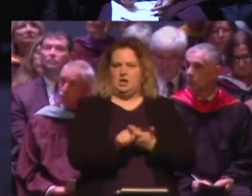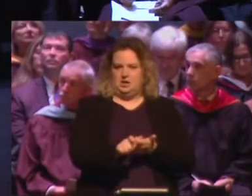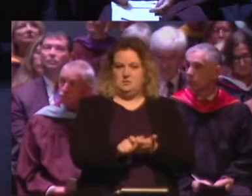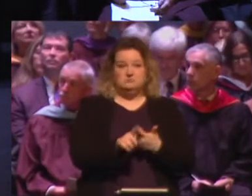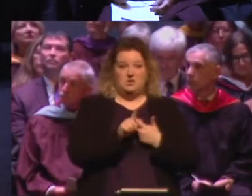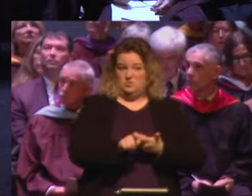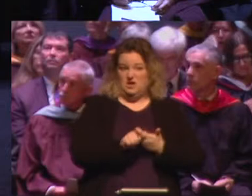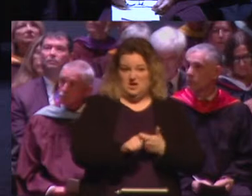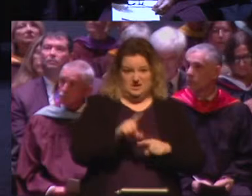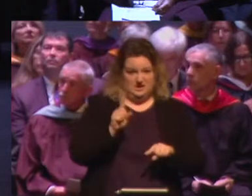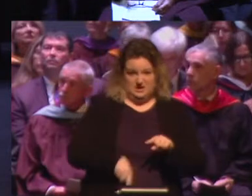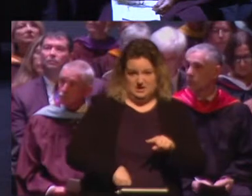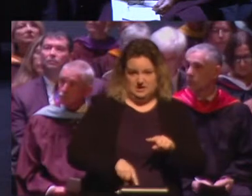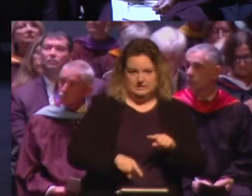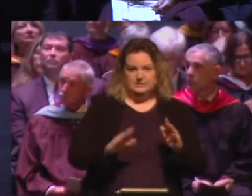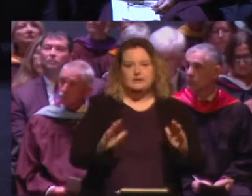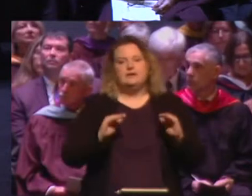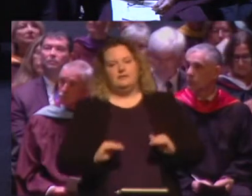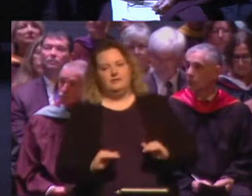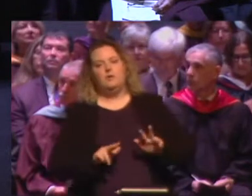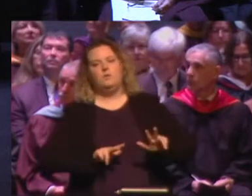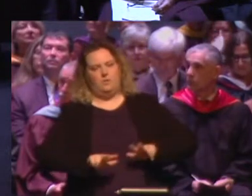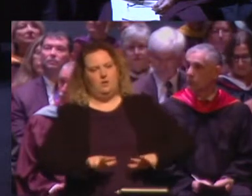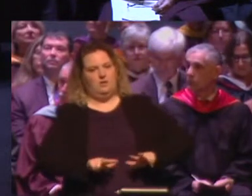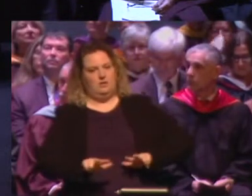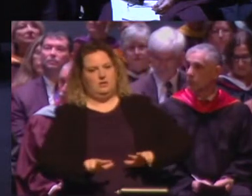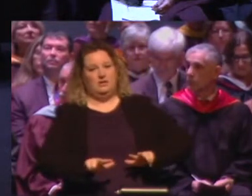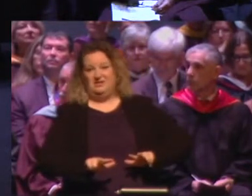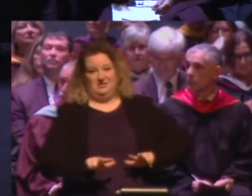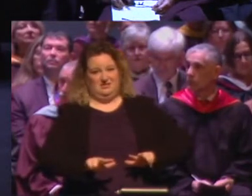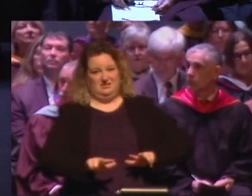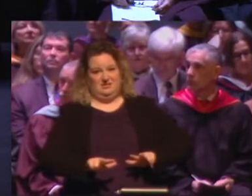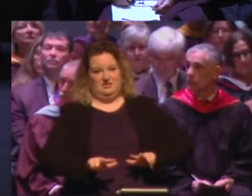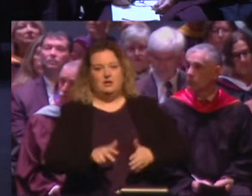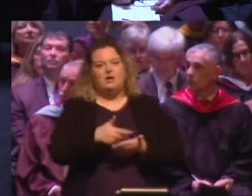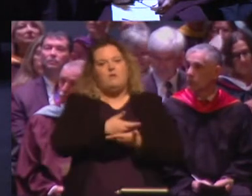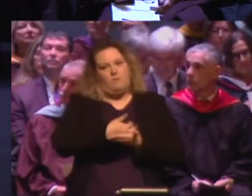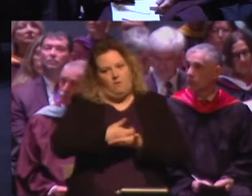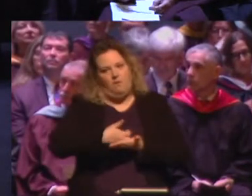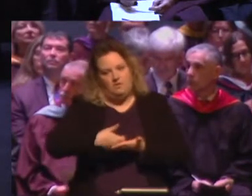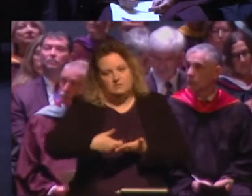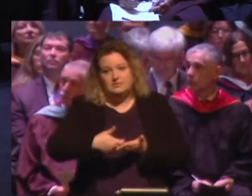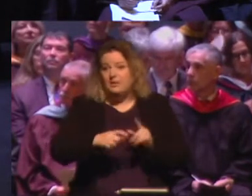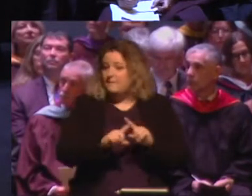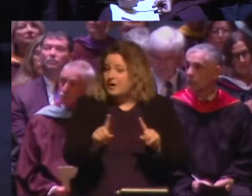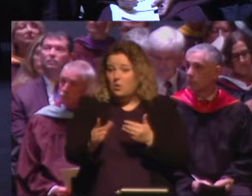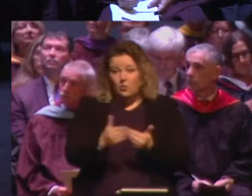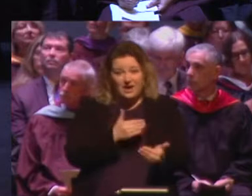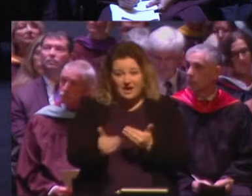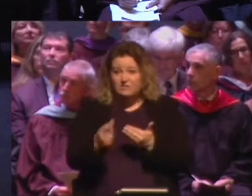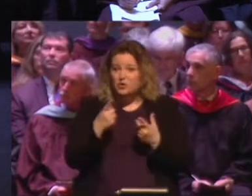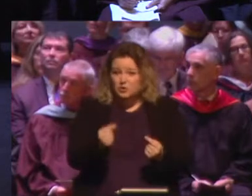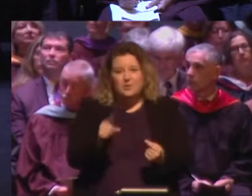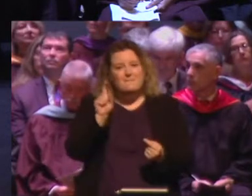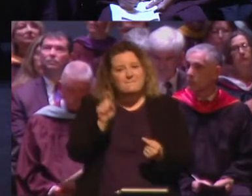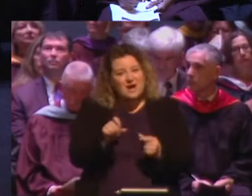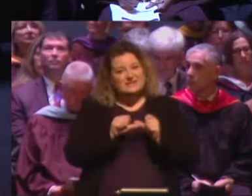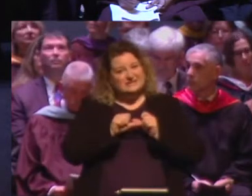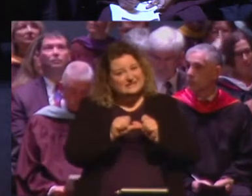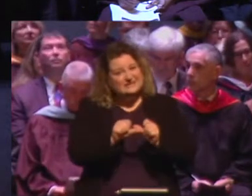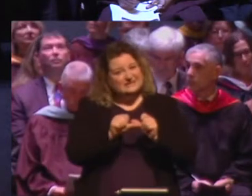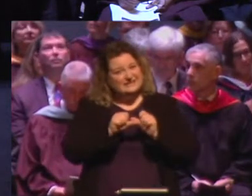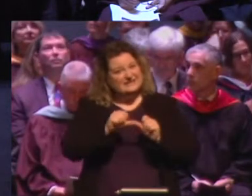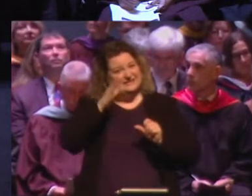can't run, then walk. Then crawl, but whatever you do, you have to keep moving